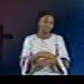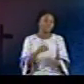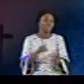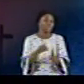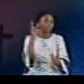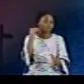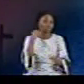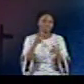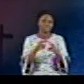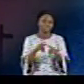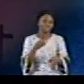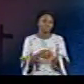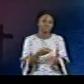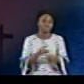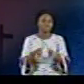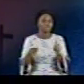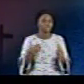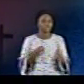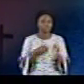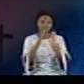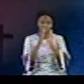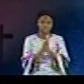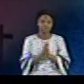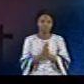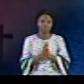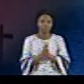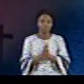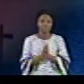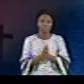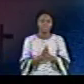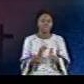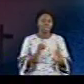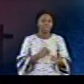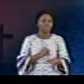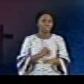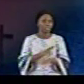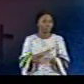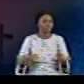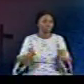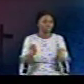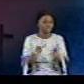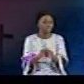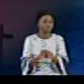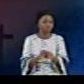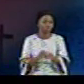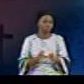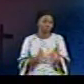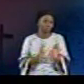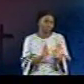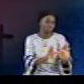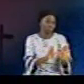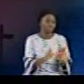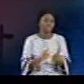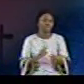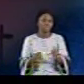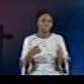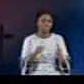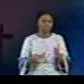we prayed. So before, I didn't even push, the child came out. So since